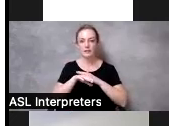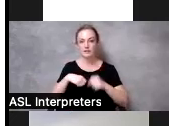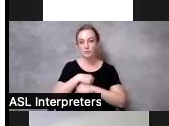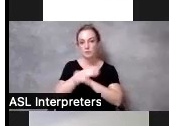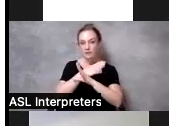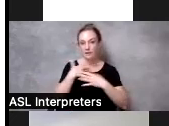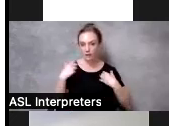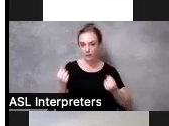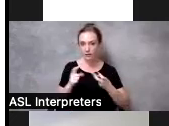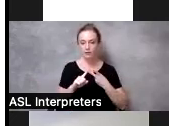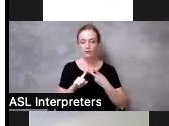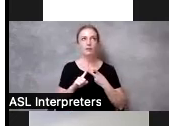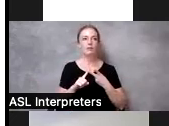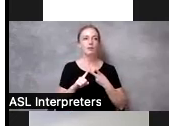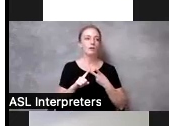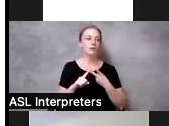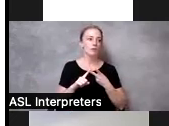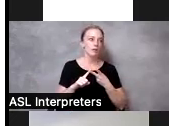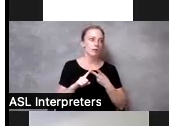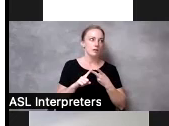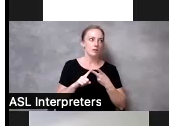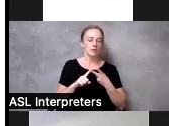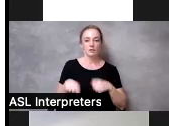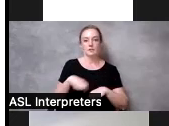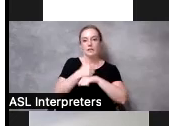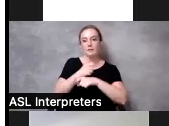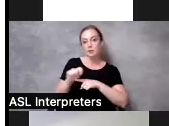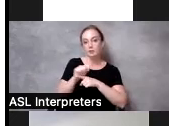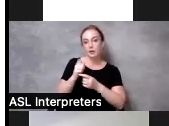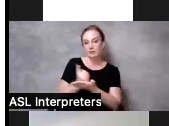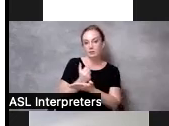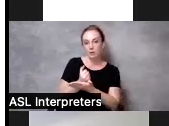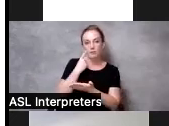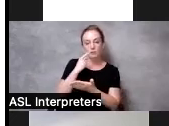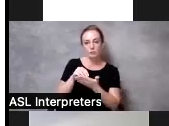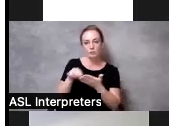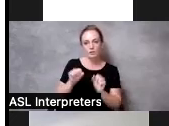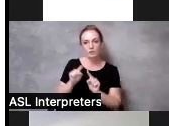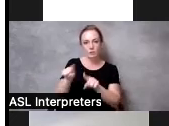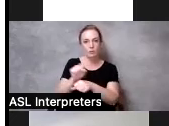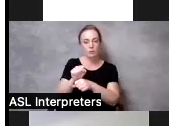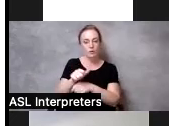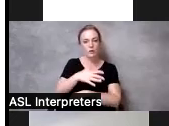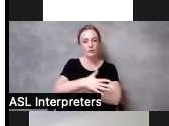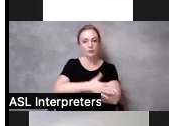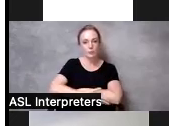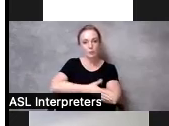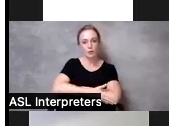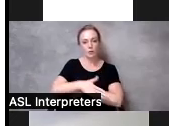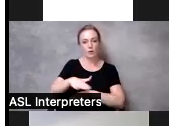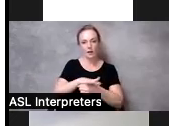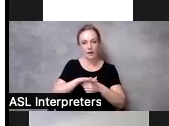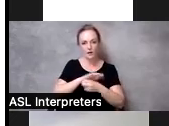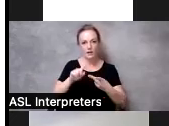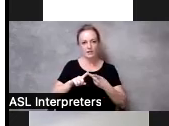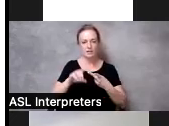and creating training scholarships for students to work in rural areas and marginalized and